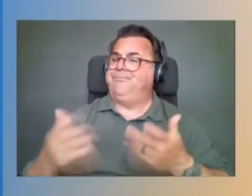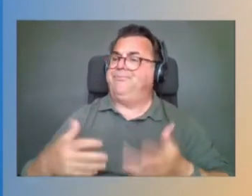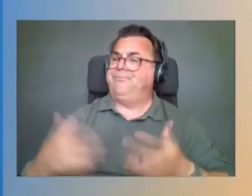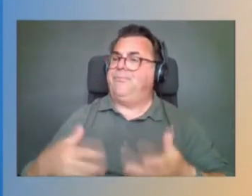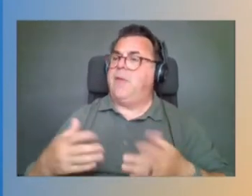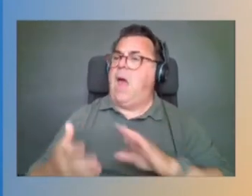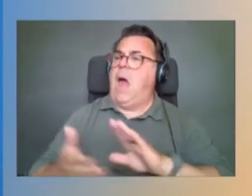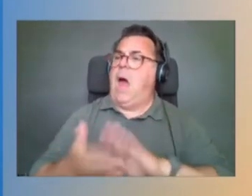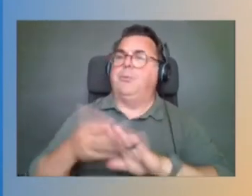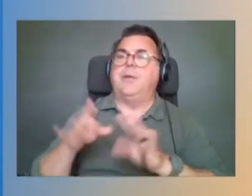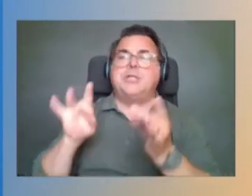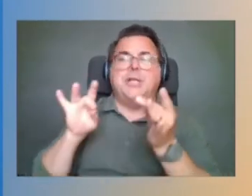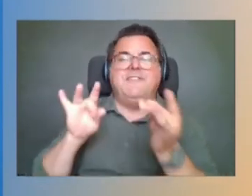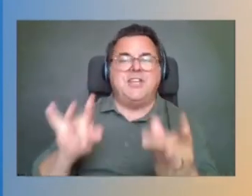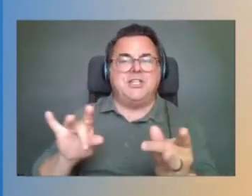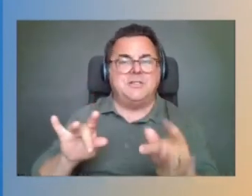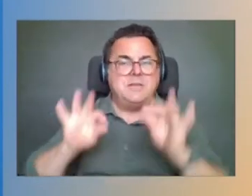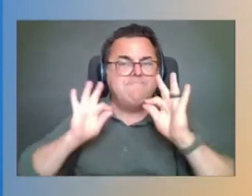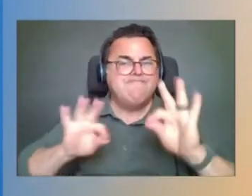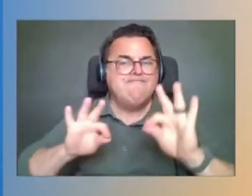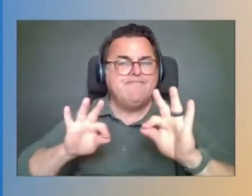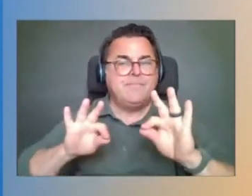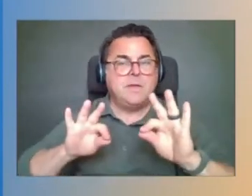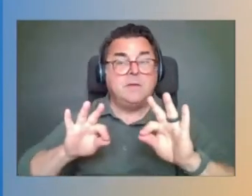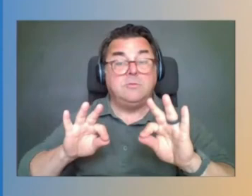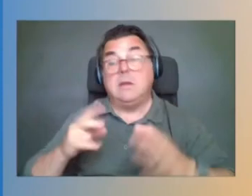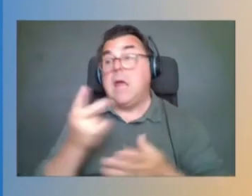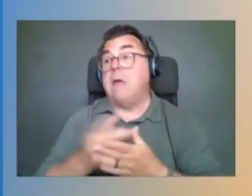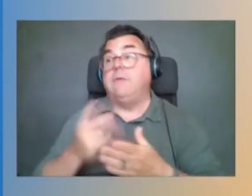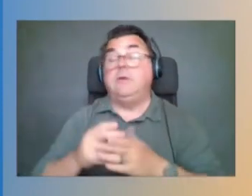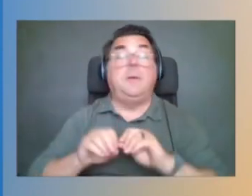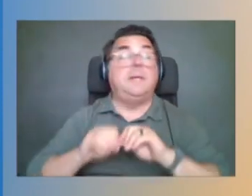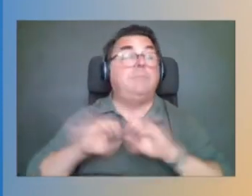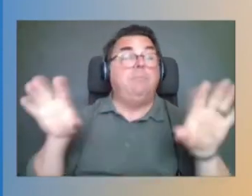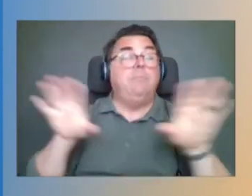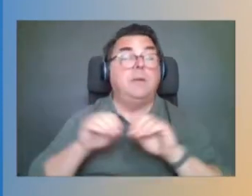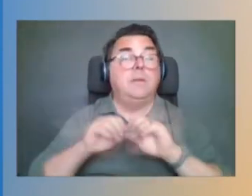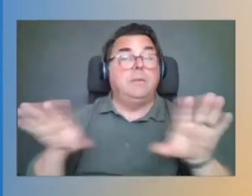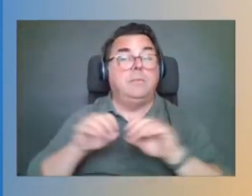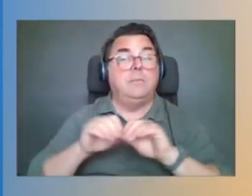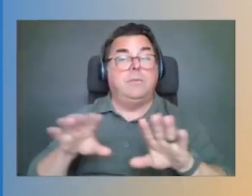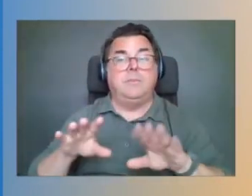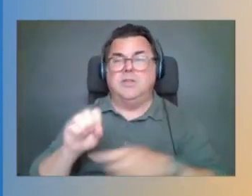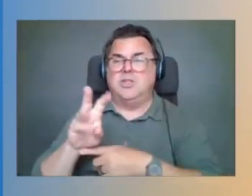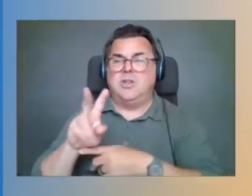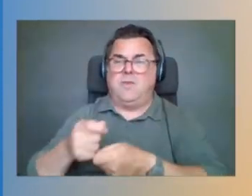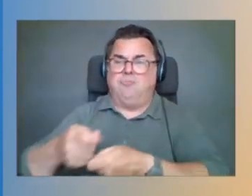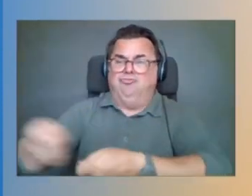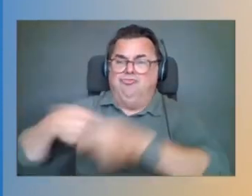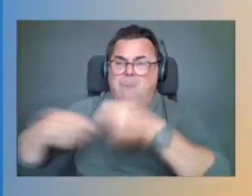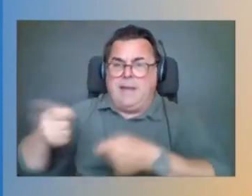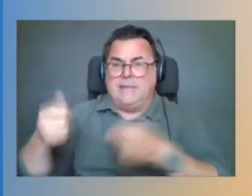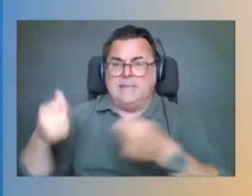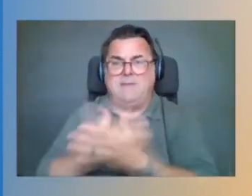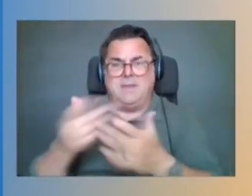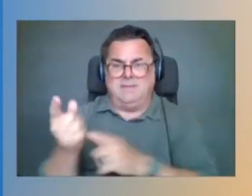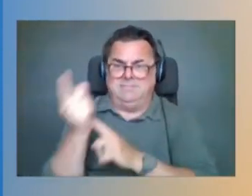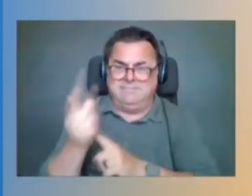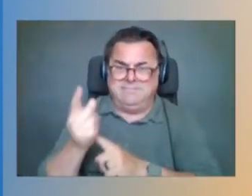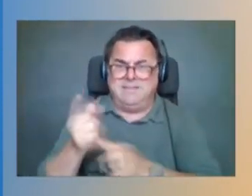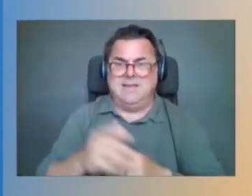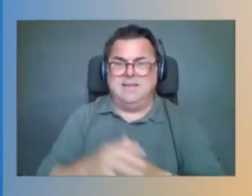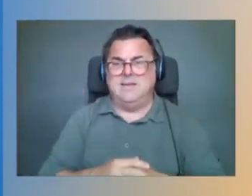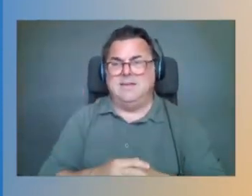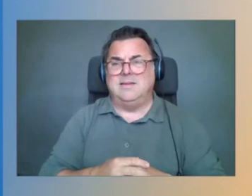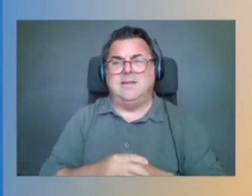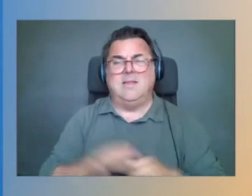efficiency, because every couple weeks we just do a deployment and we completely replace the software within the entire